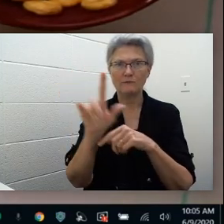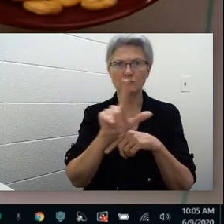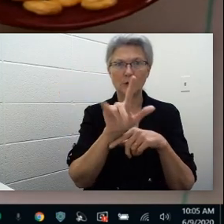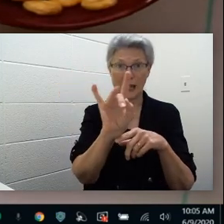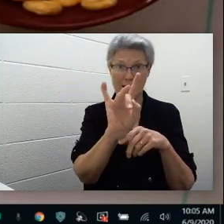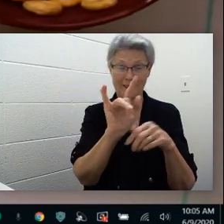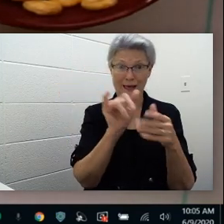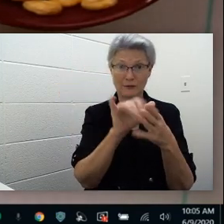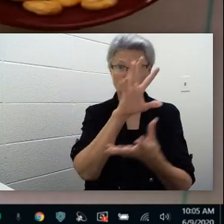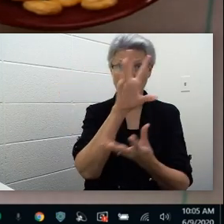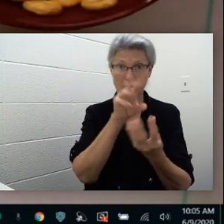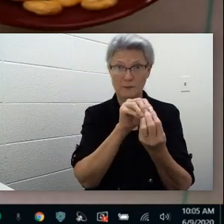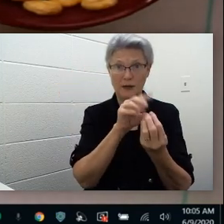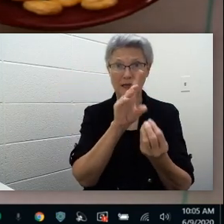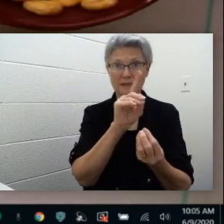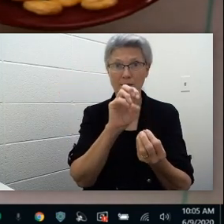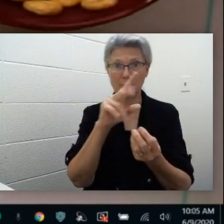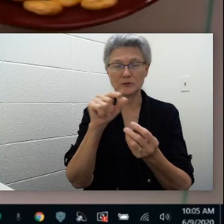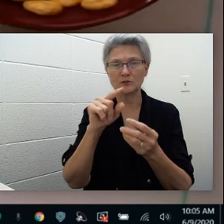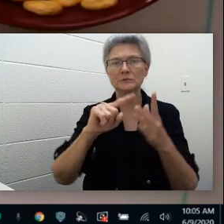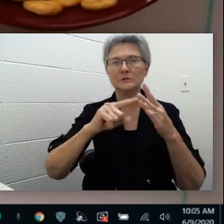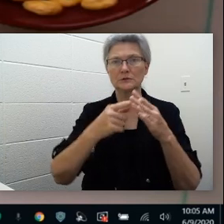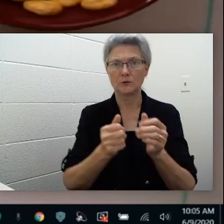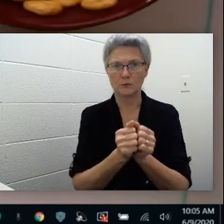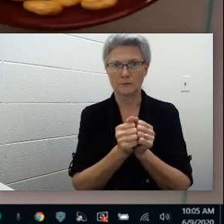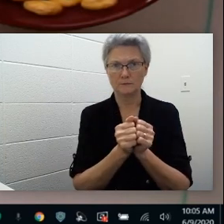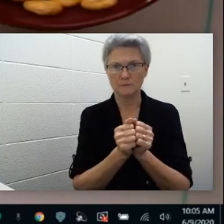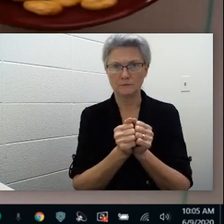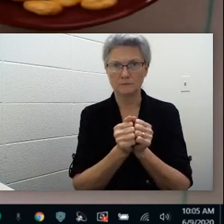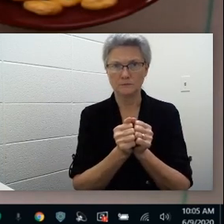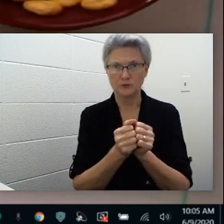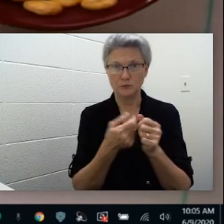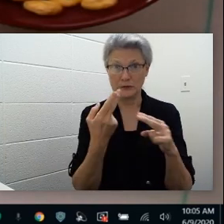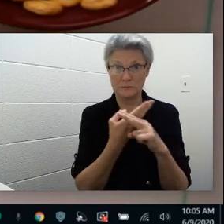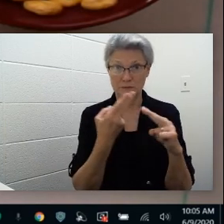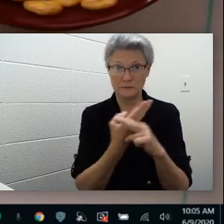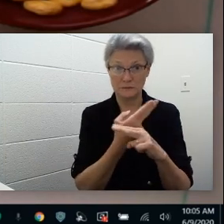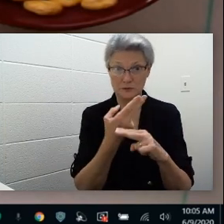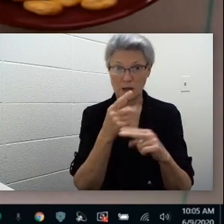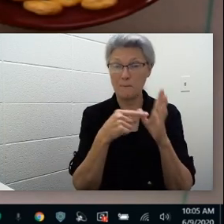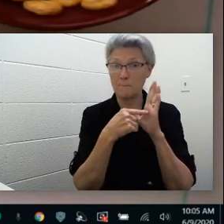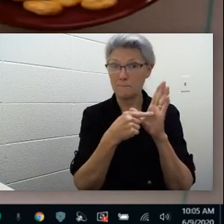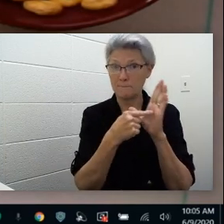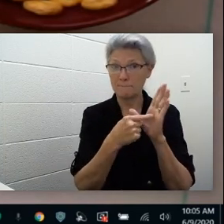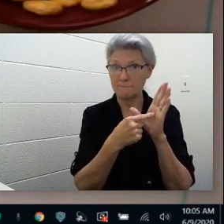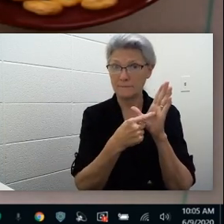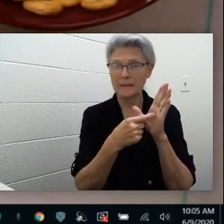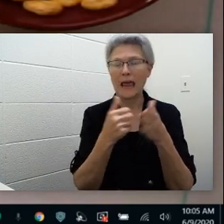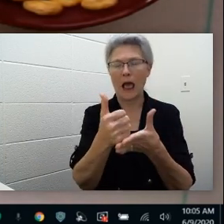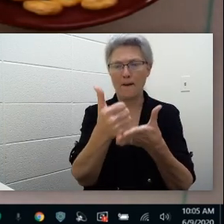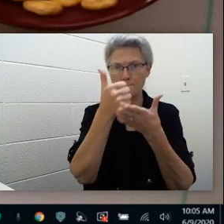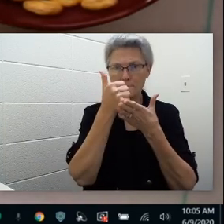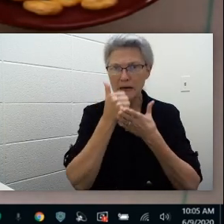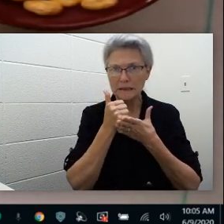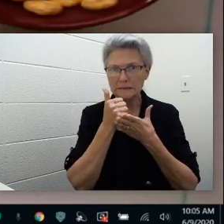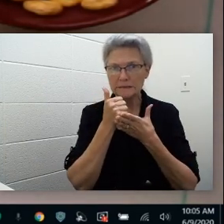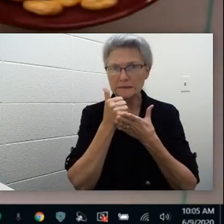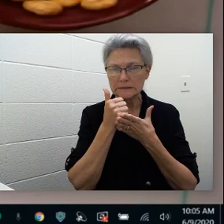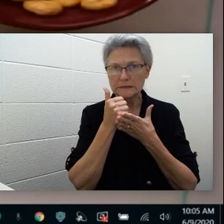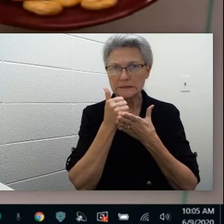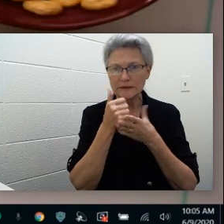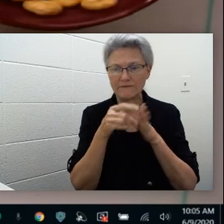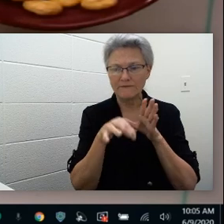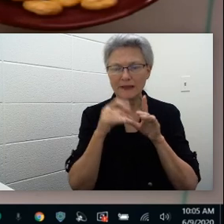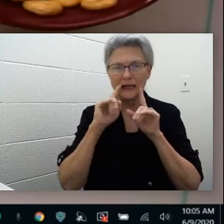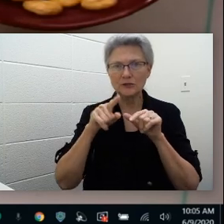which was our total number of dominoes that we started with. So we can use a model in order to help us